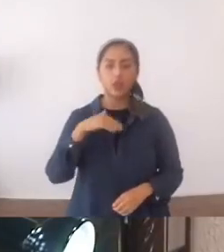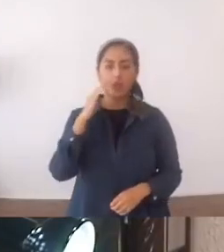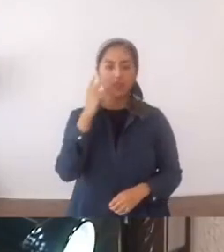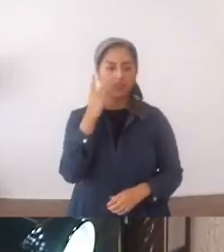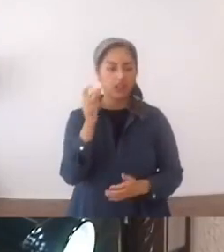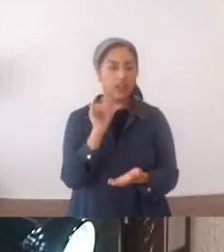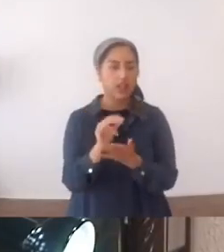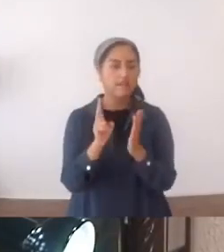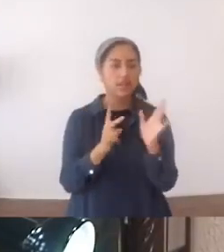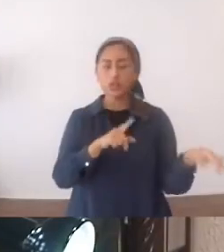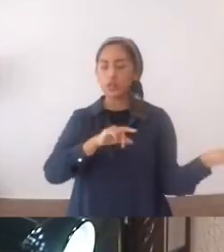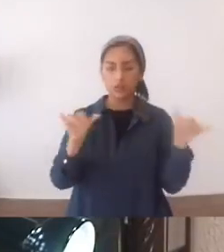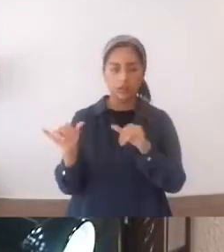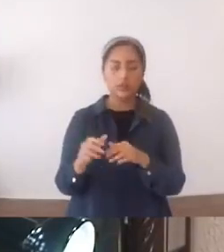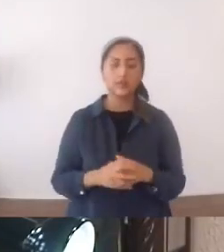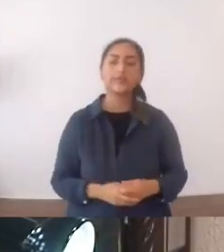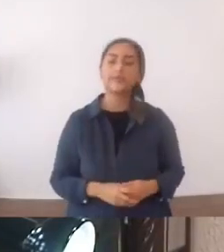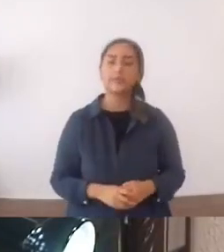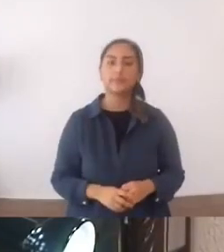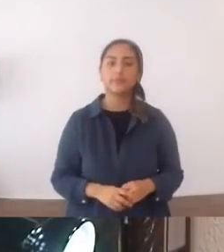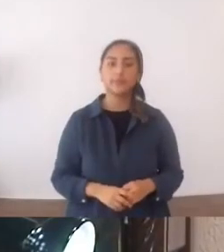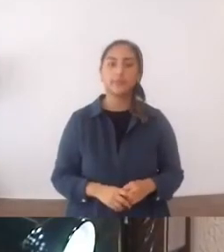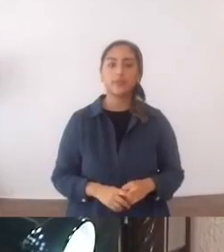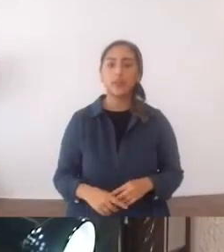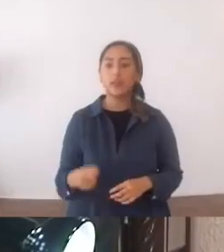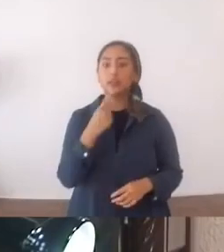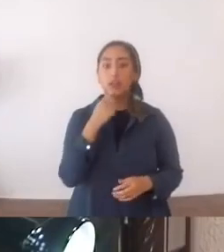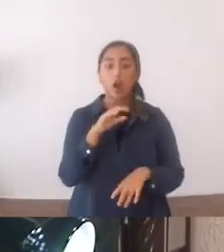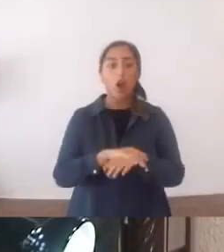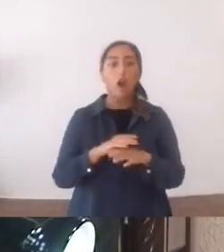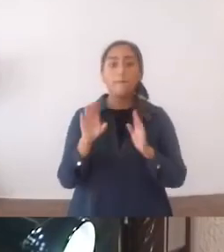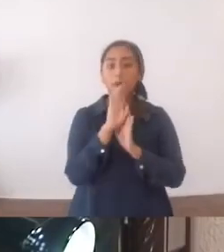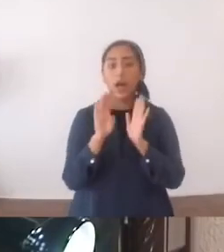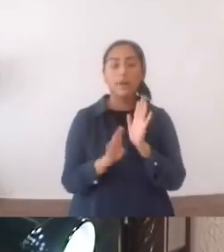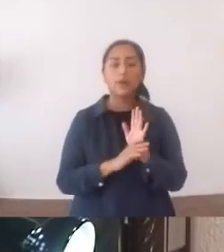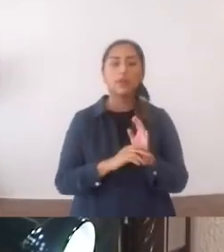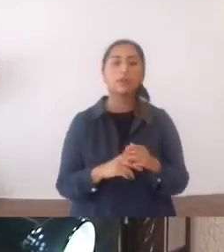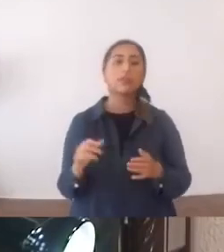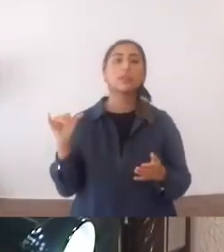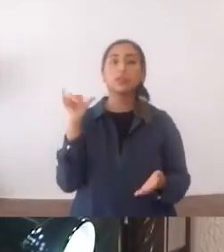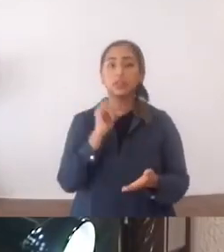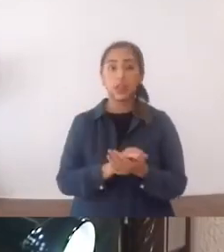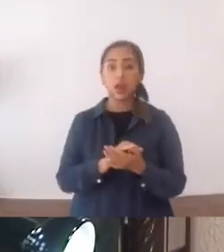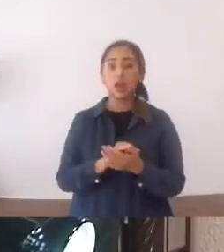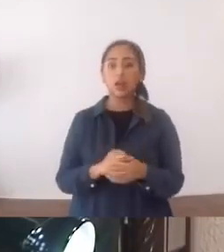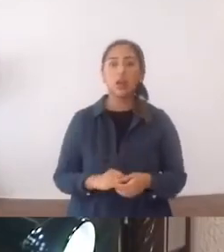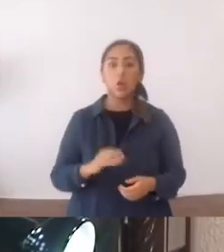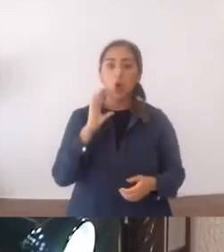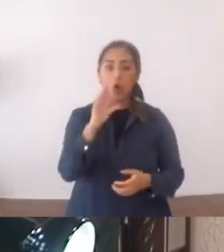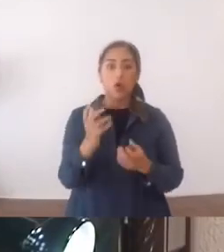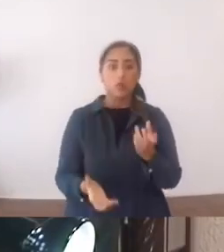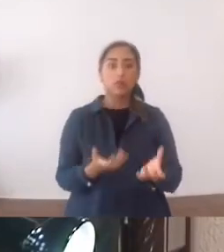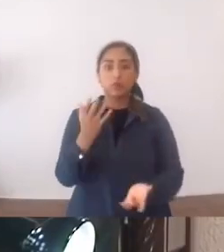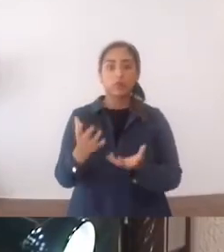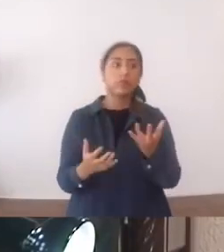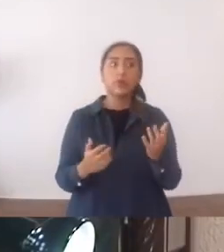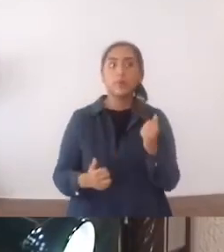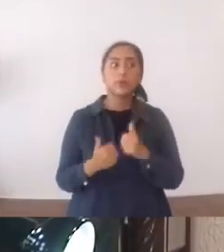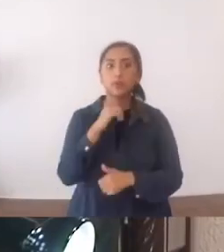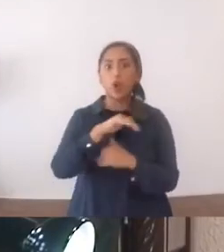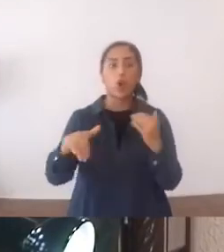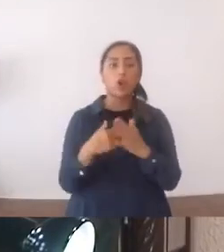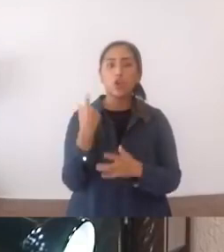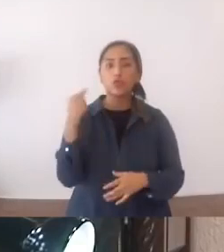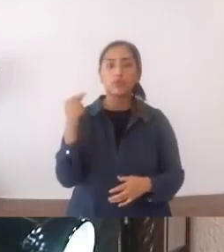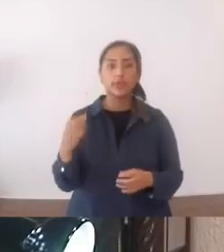are alerts. Vamos a ver esos videos también. We're also going to see those videos. Dice en la Tanaj The Tanakh says que se va a quemar that it's